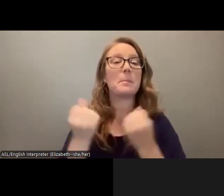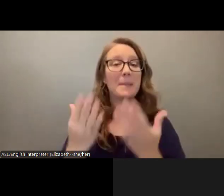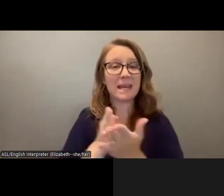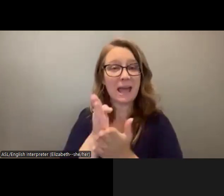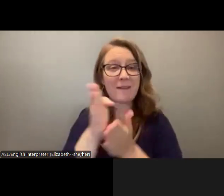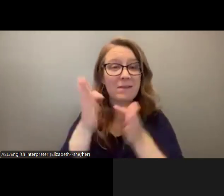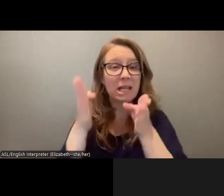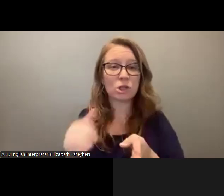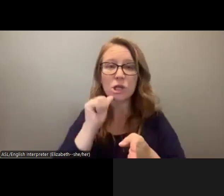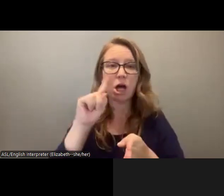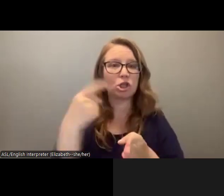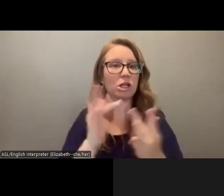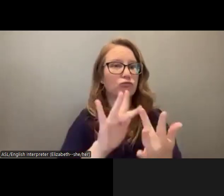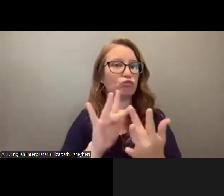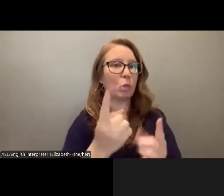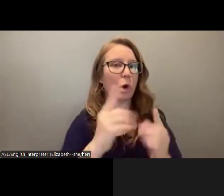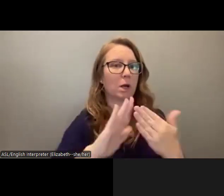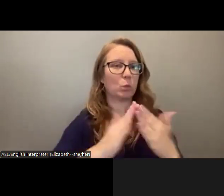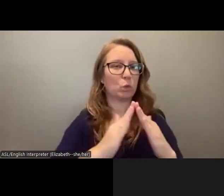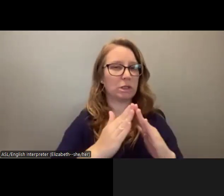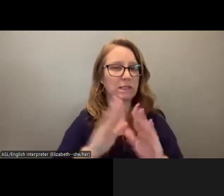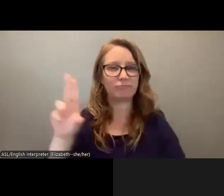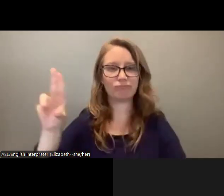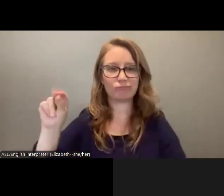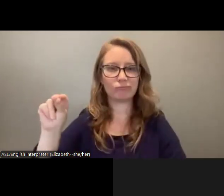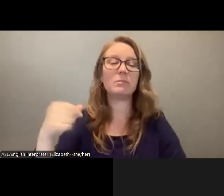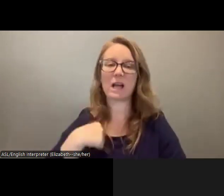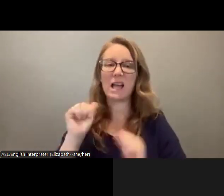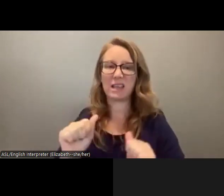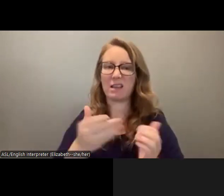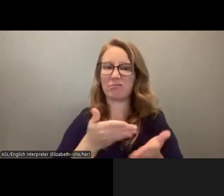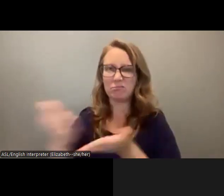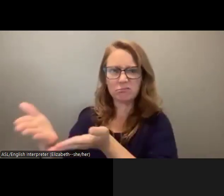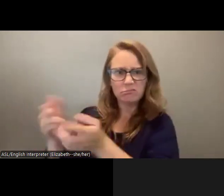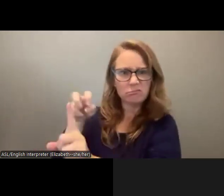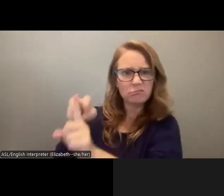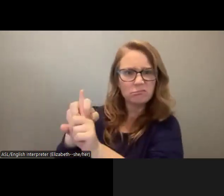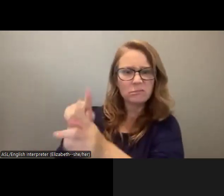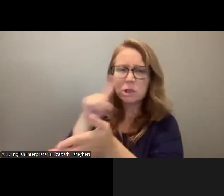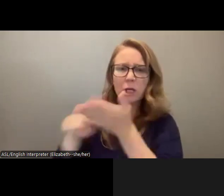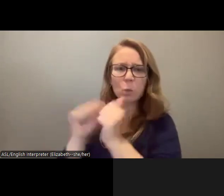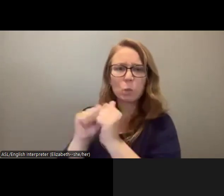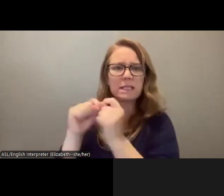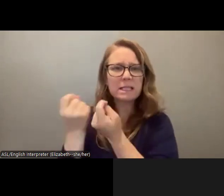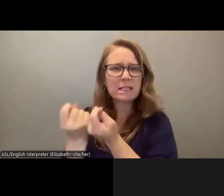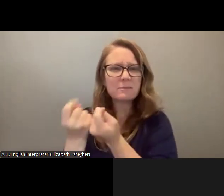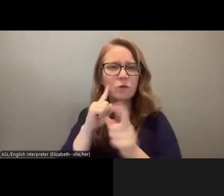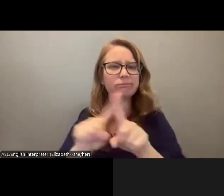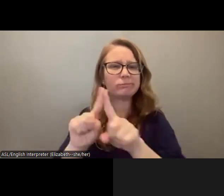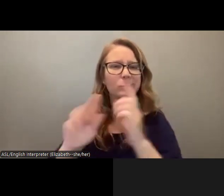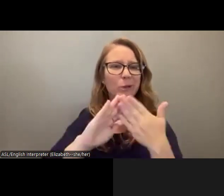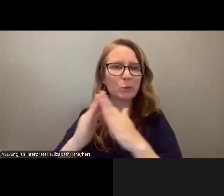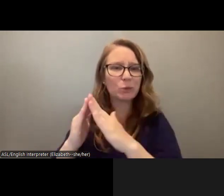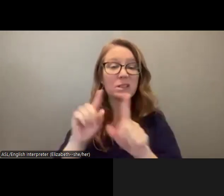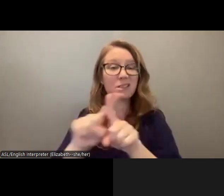one community in general. So that's something that I can take back to the team to see all the different communities that the different navigators